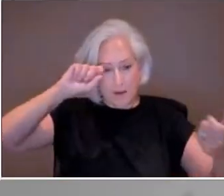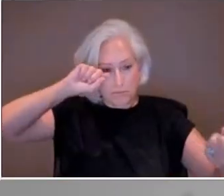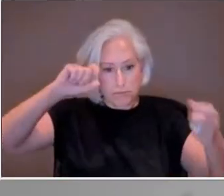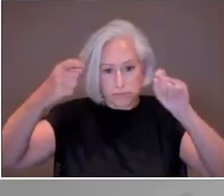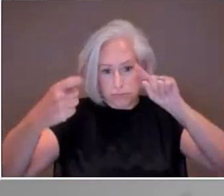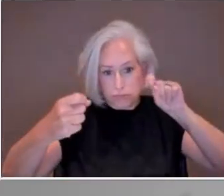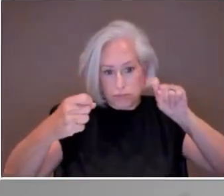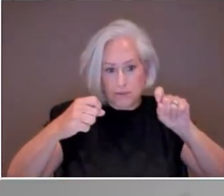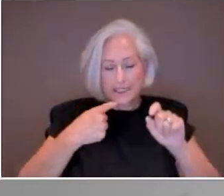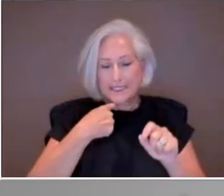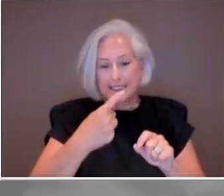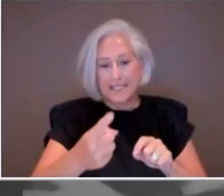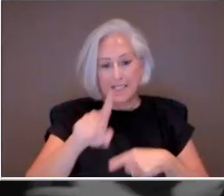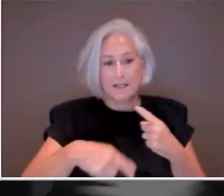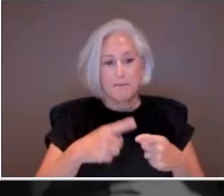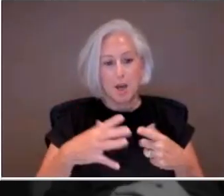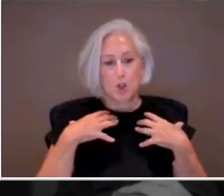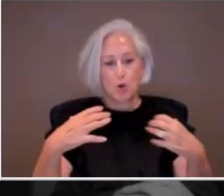health.